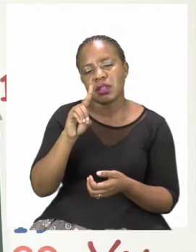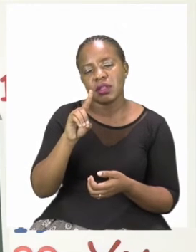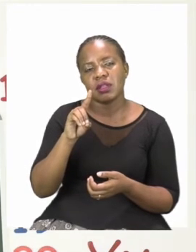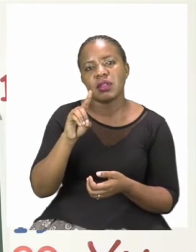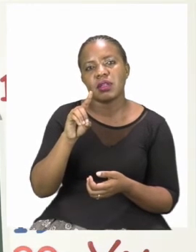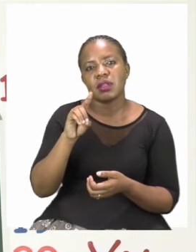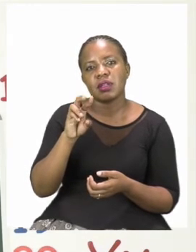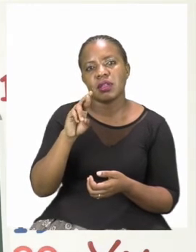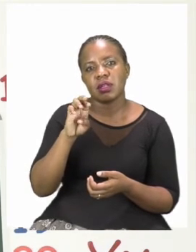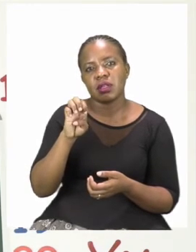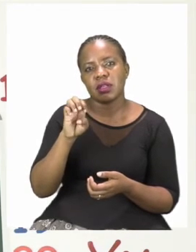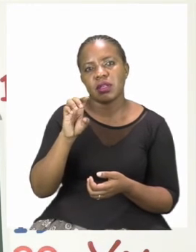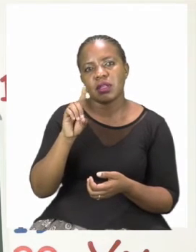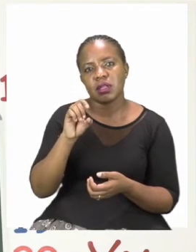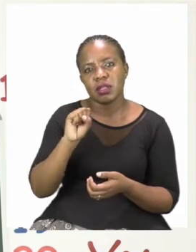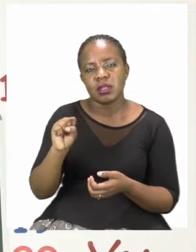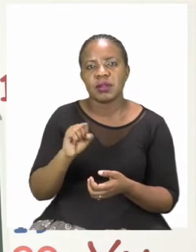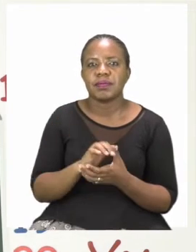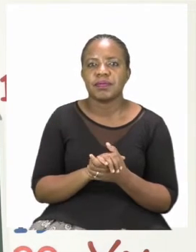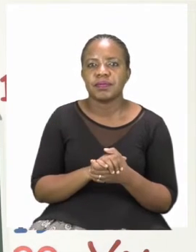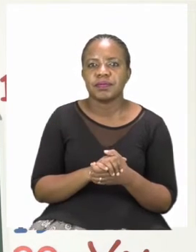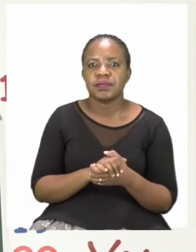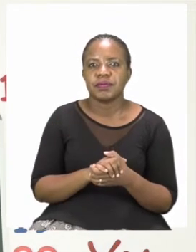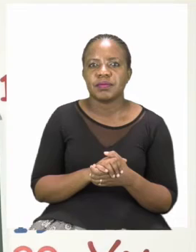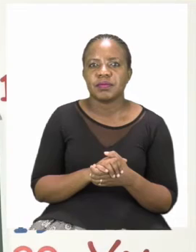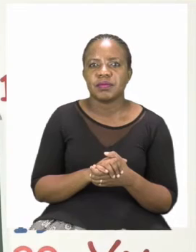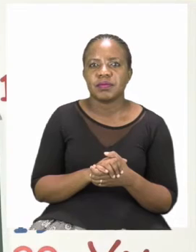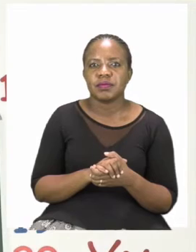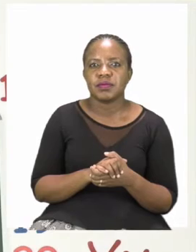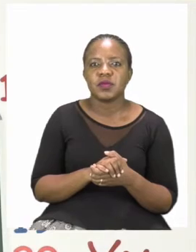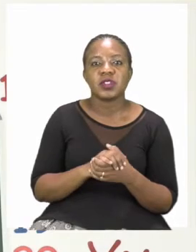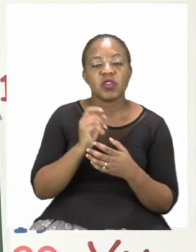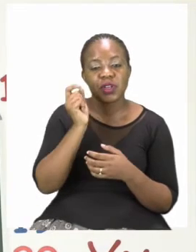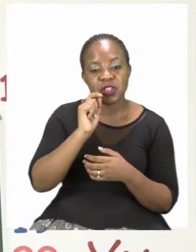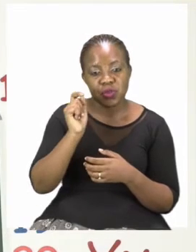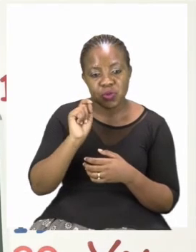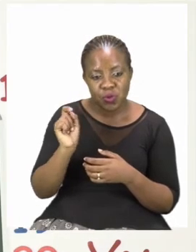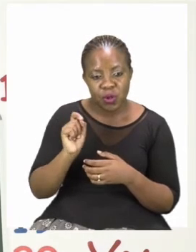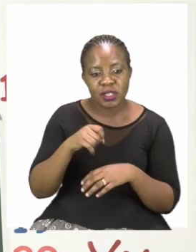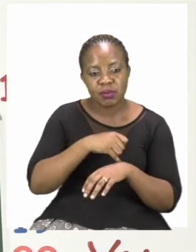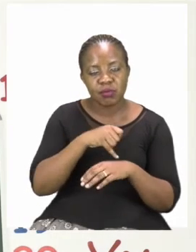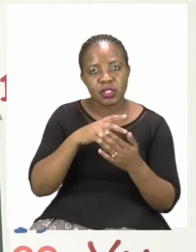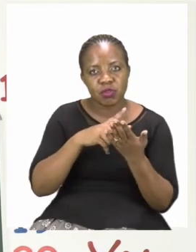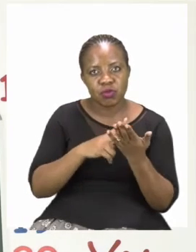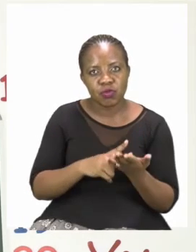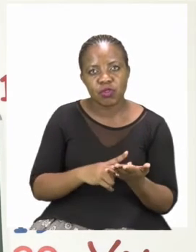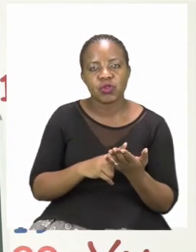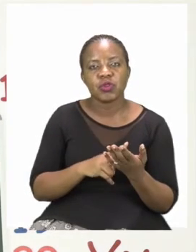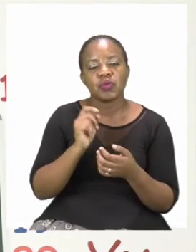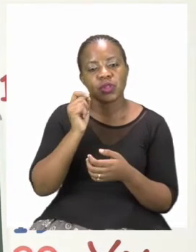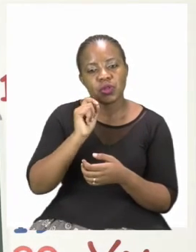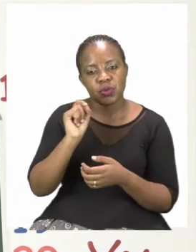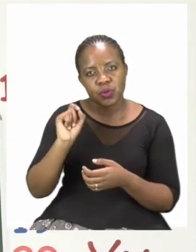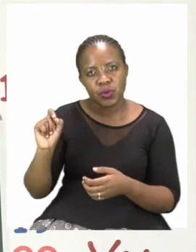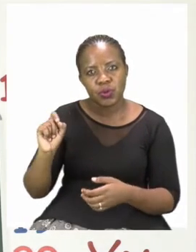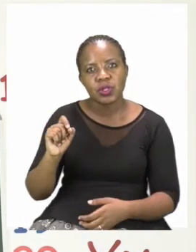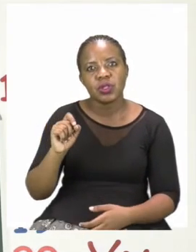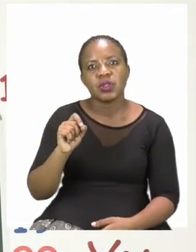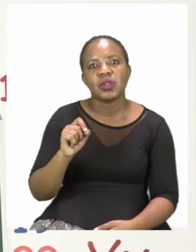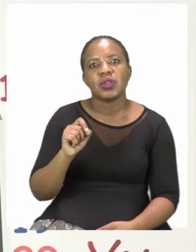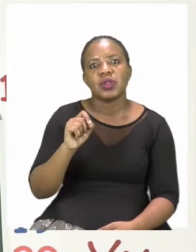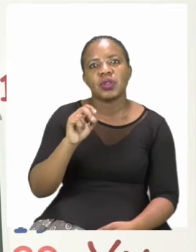For our exercise, boys and girls, let's now turn to page 13. On page 13, we are going